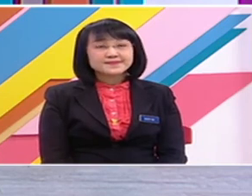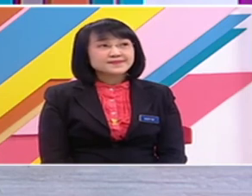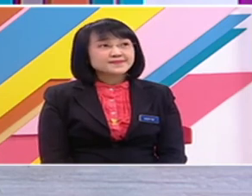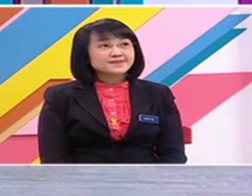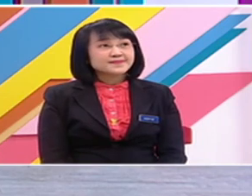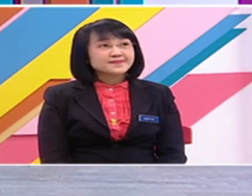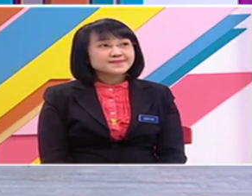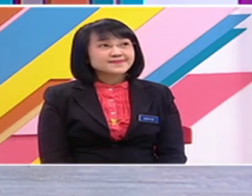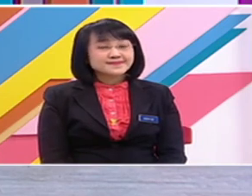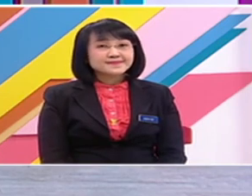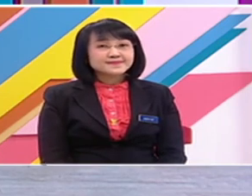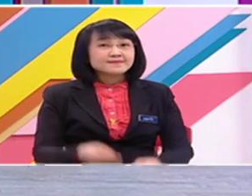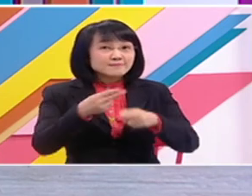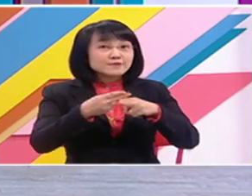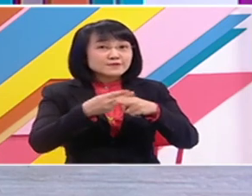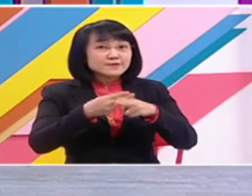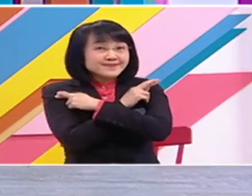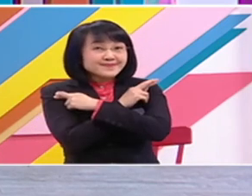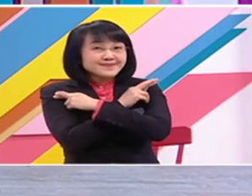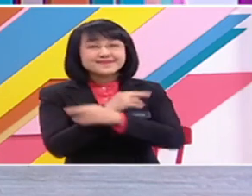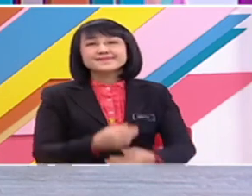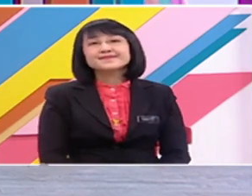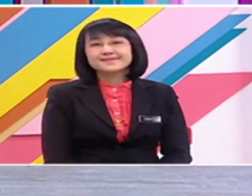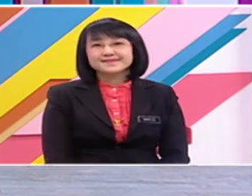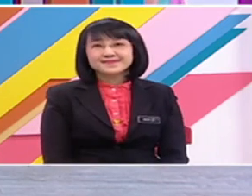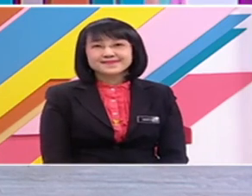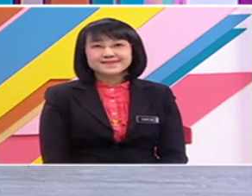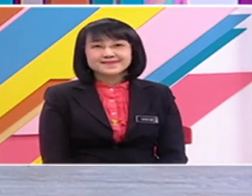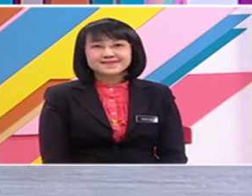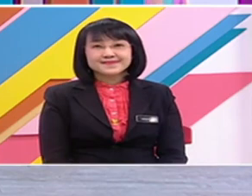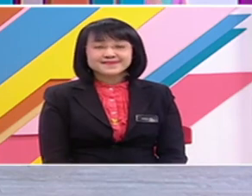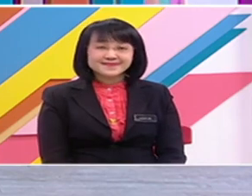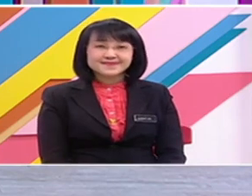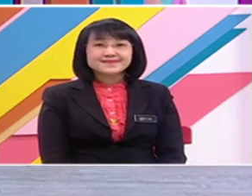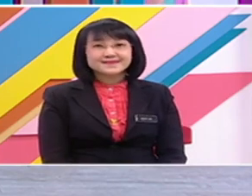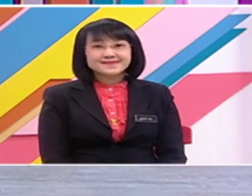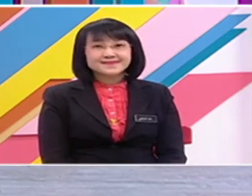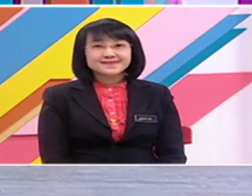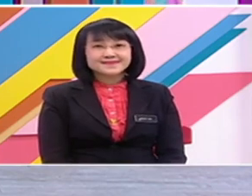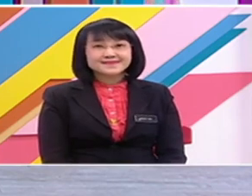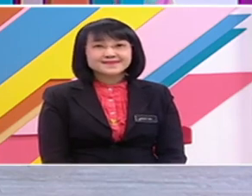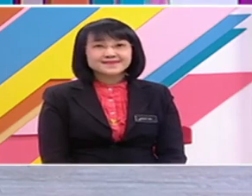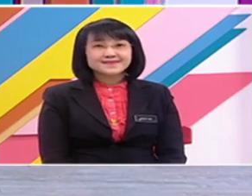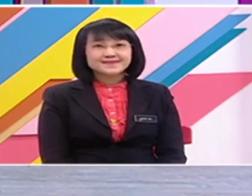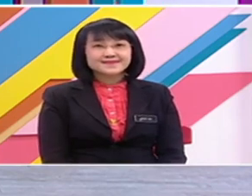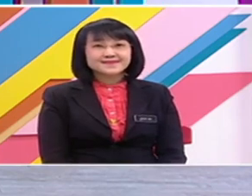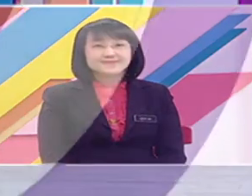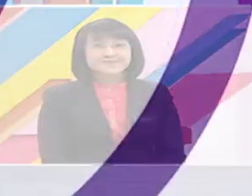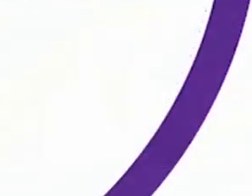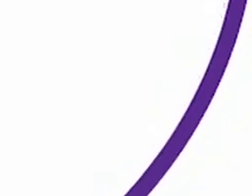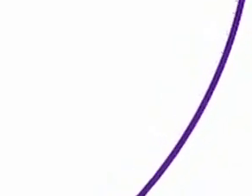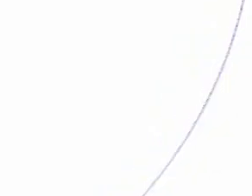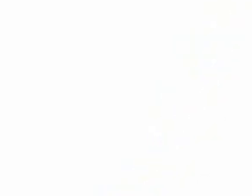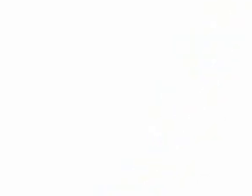a short break. Is that okay? All right. Okay. All right. Tune in back to DidikTV KPM and we'll be right back. Don't go anywhere.